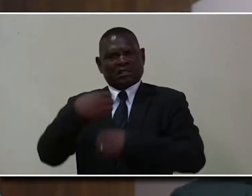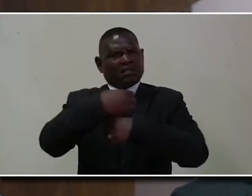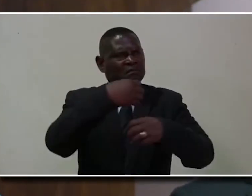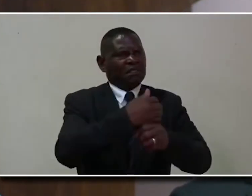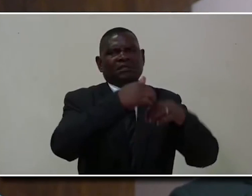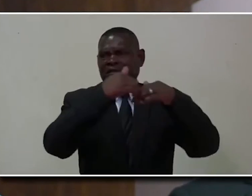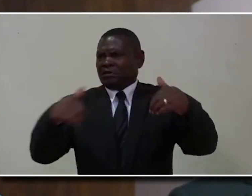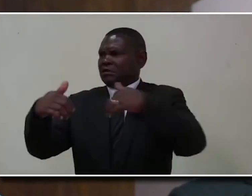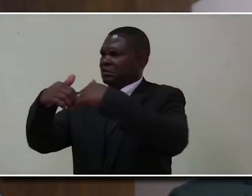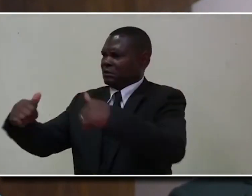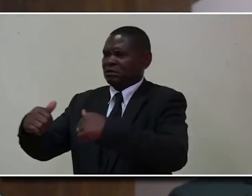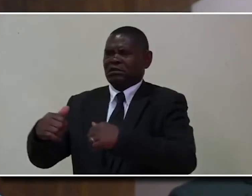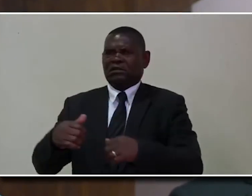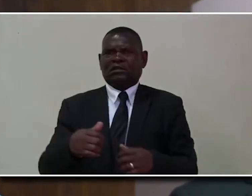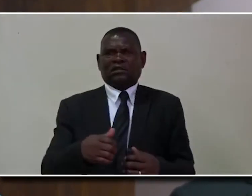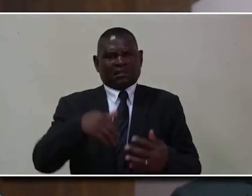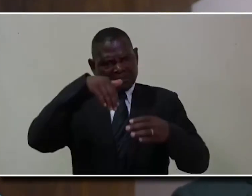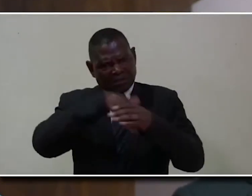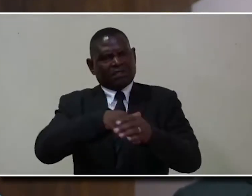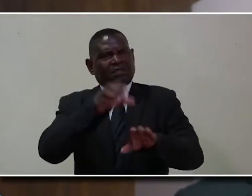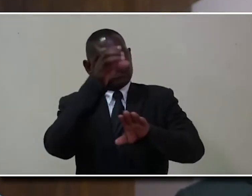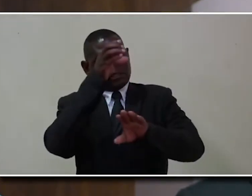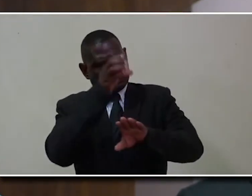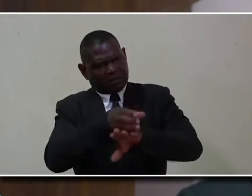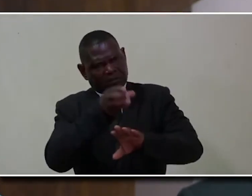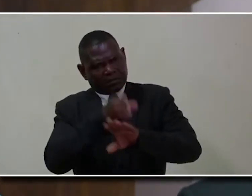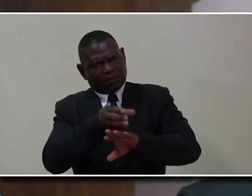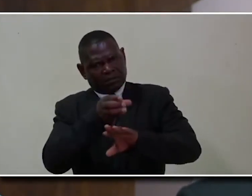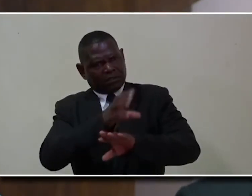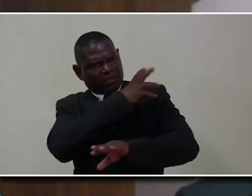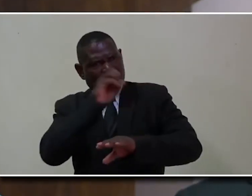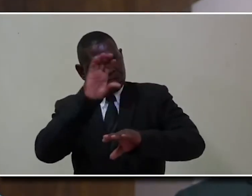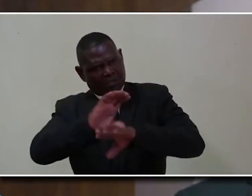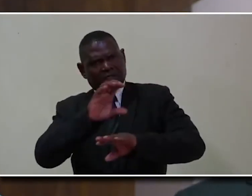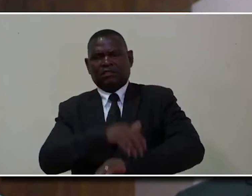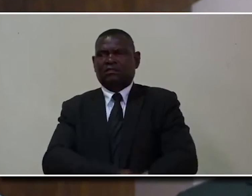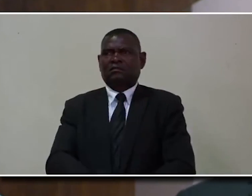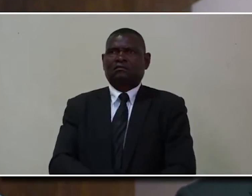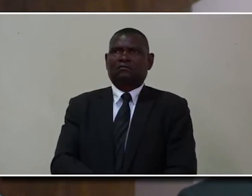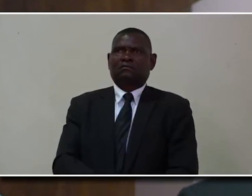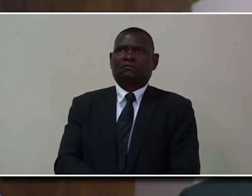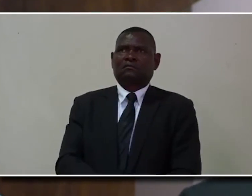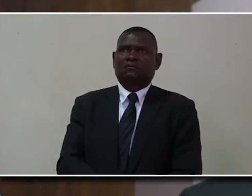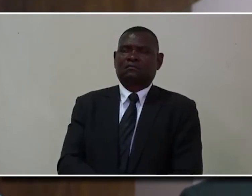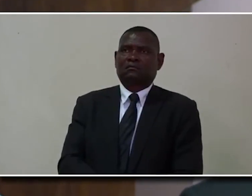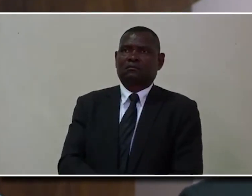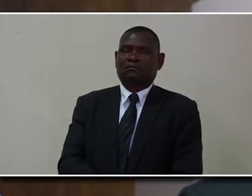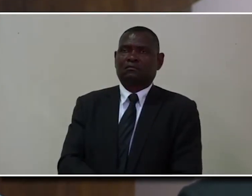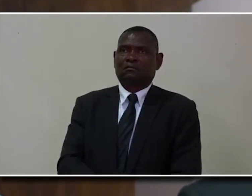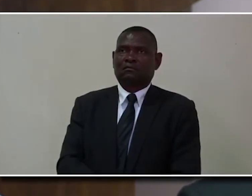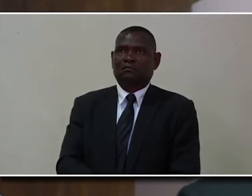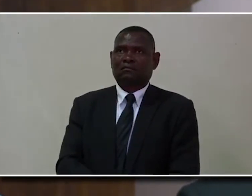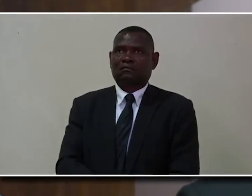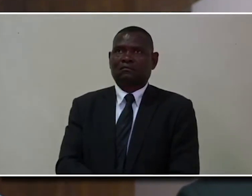and uncertainty in the church. So pano ichi chinakhala ndi kubweresa mpatuko na